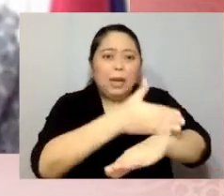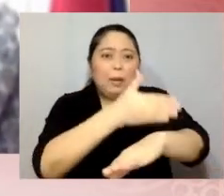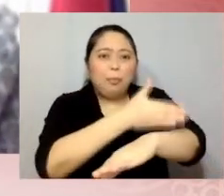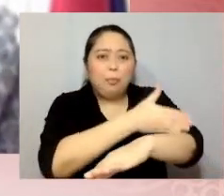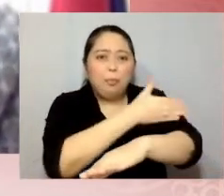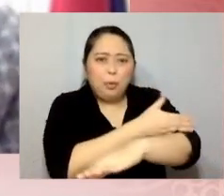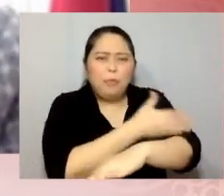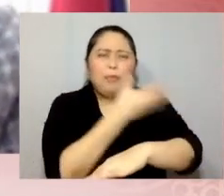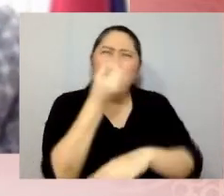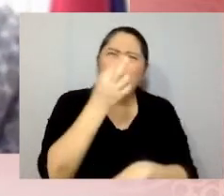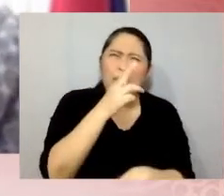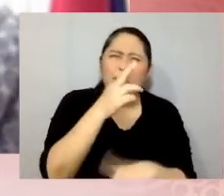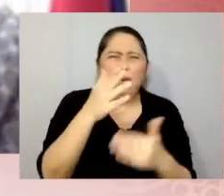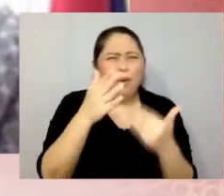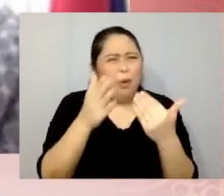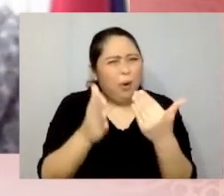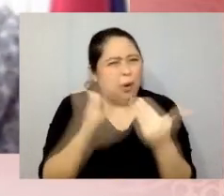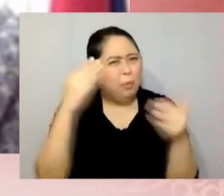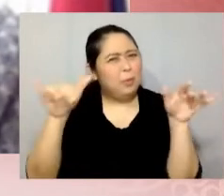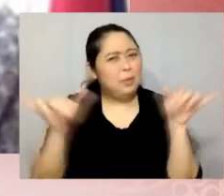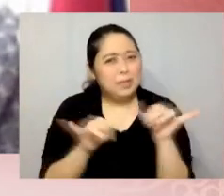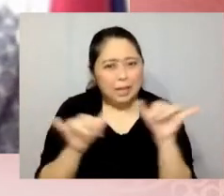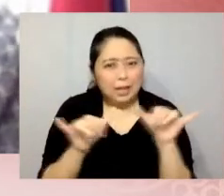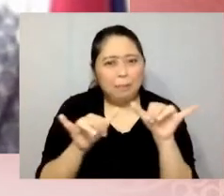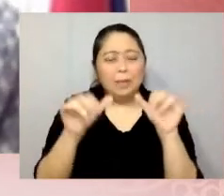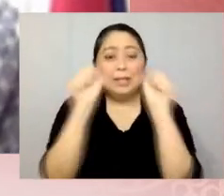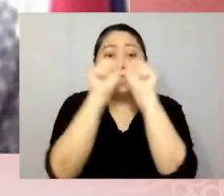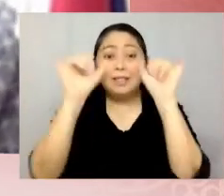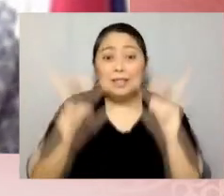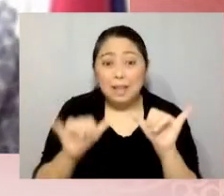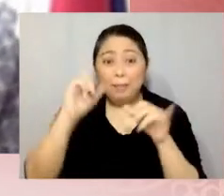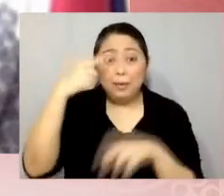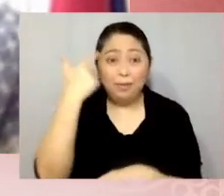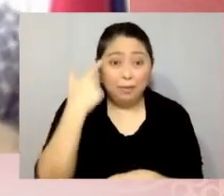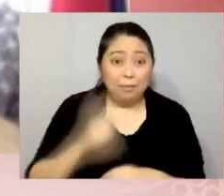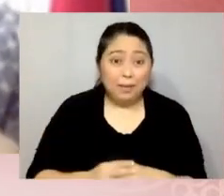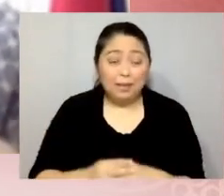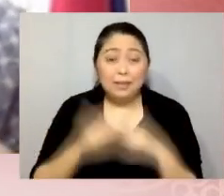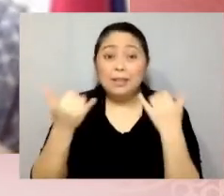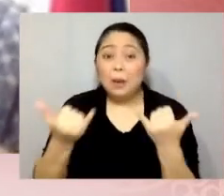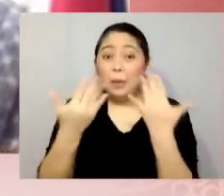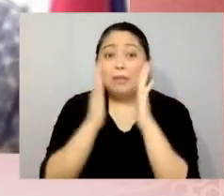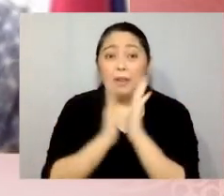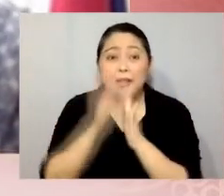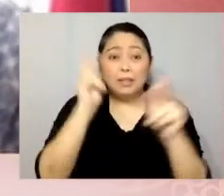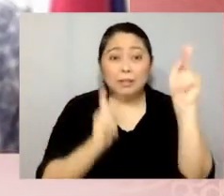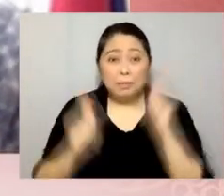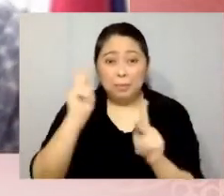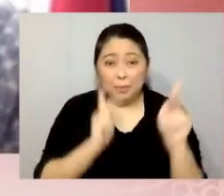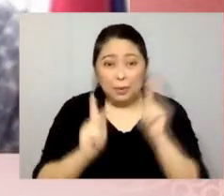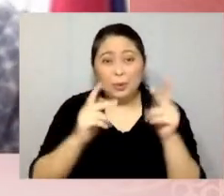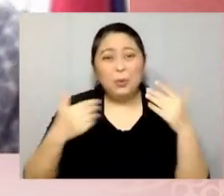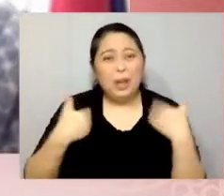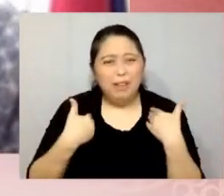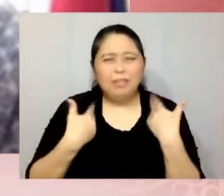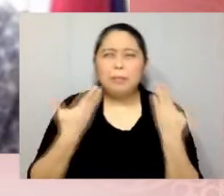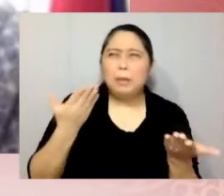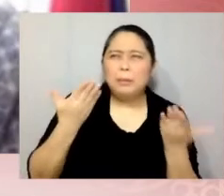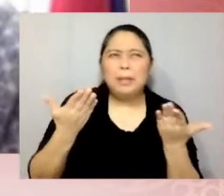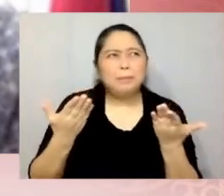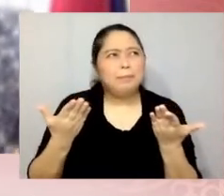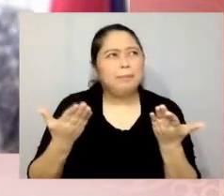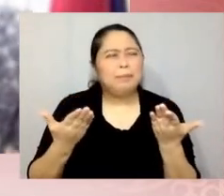but almost similar system of government, now we've asked people who have zero